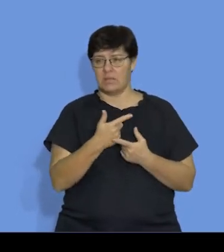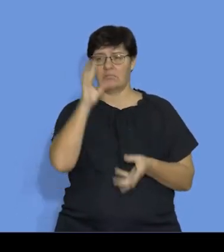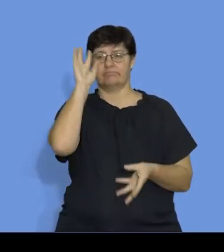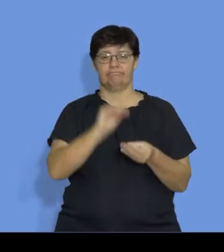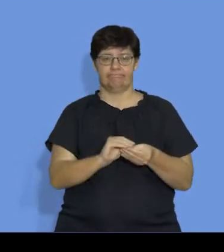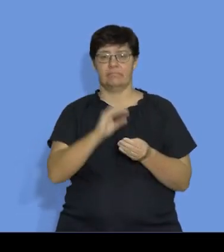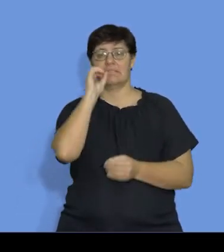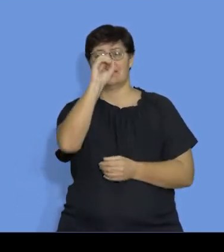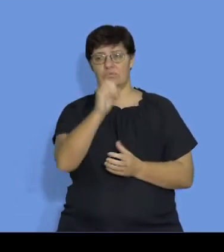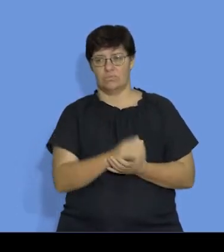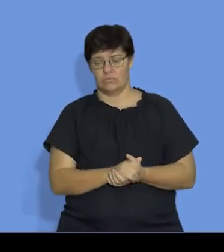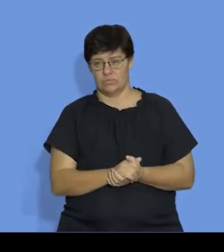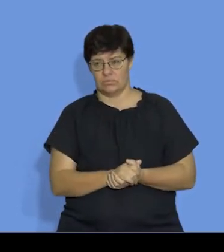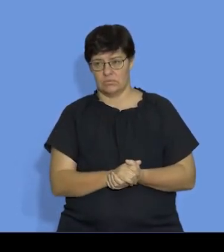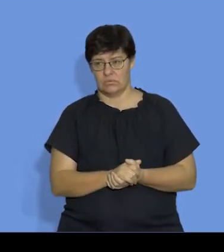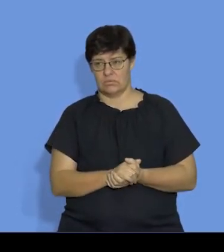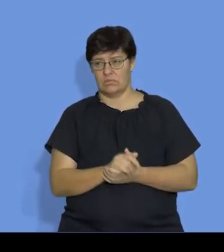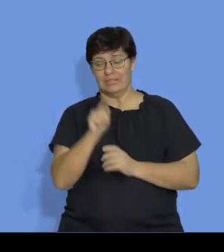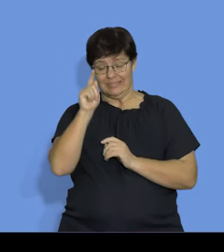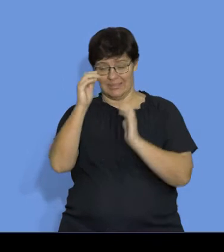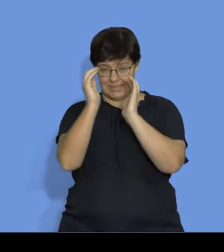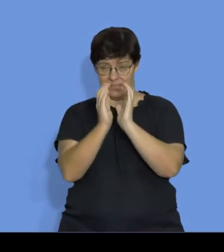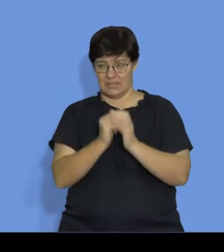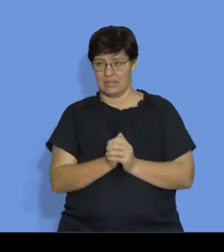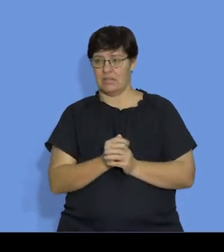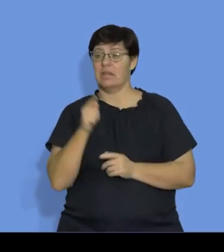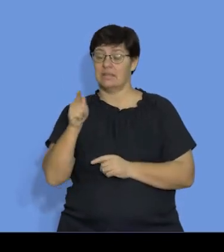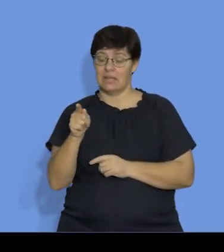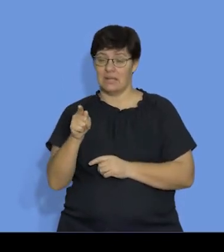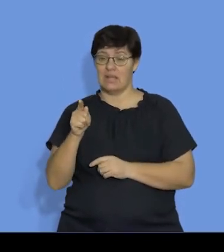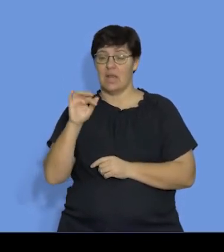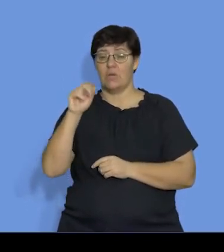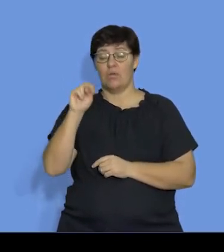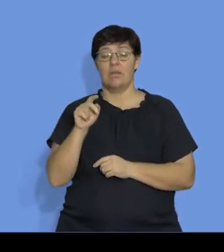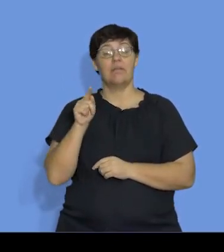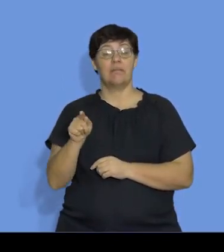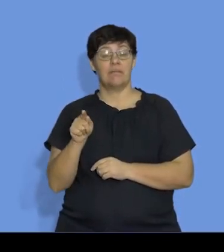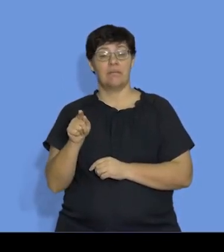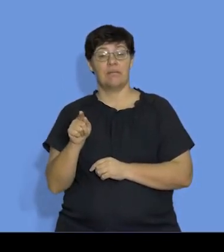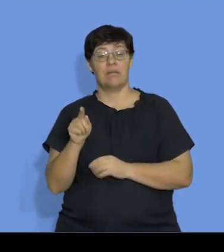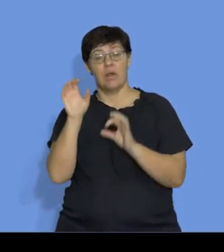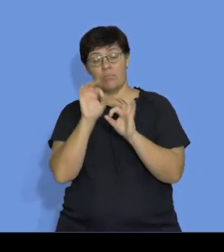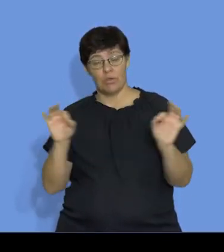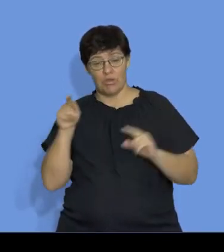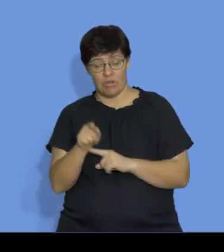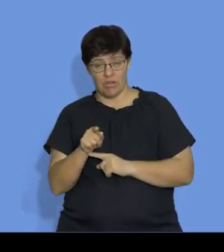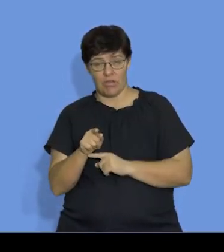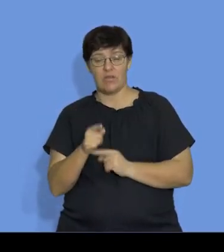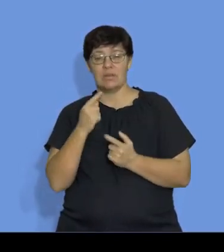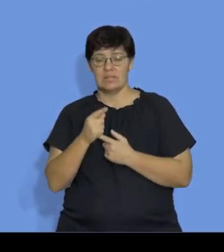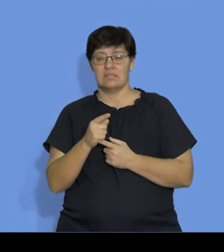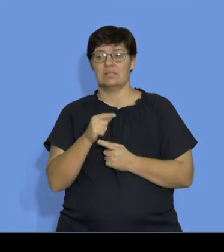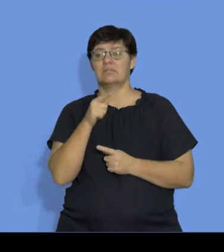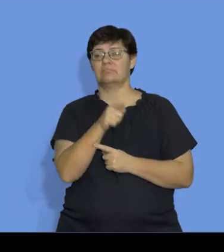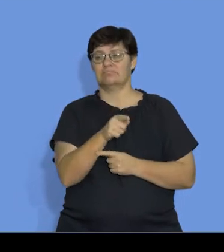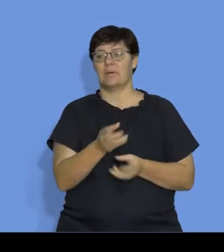total of 0 for this compound. And then iron as a pure substance, which is an element,